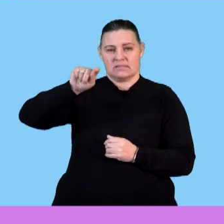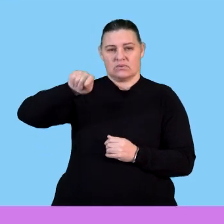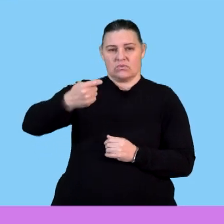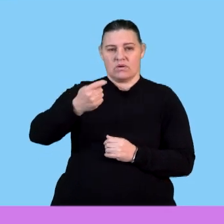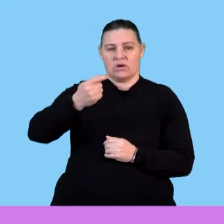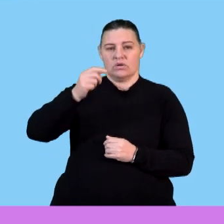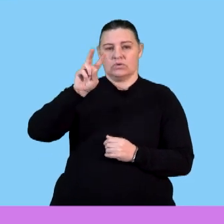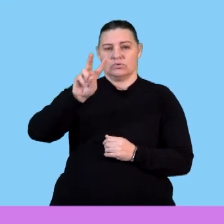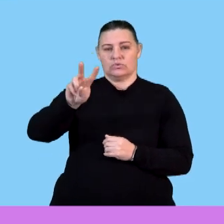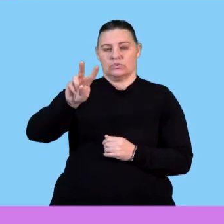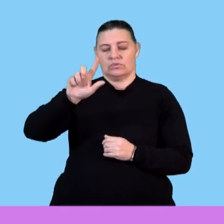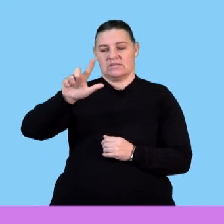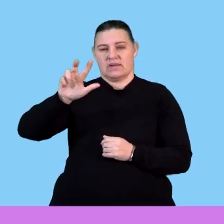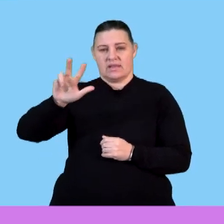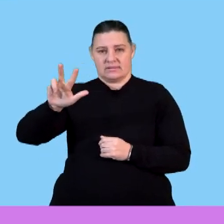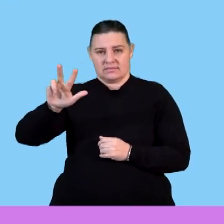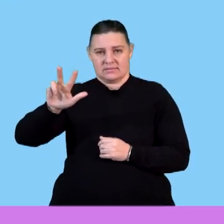value,